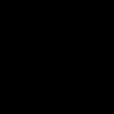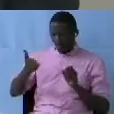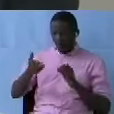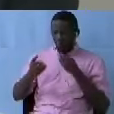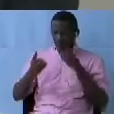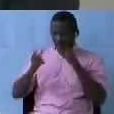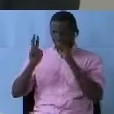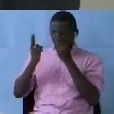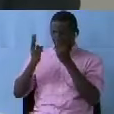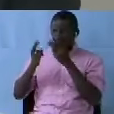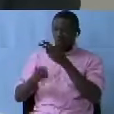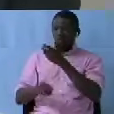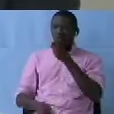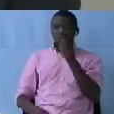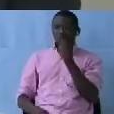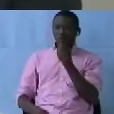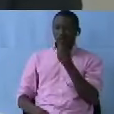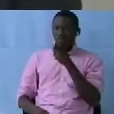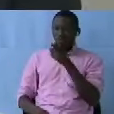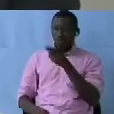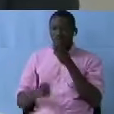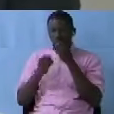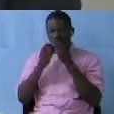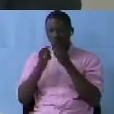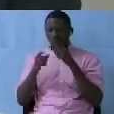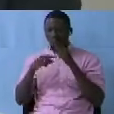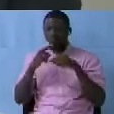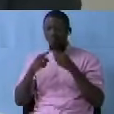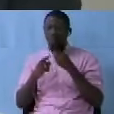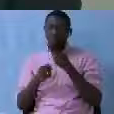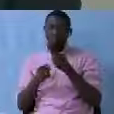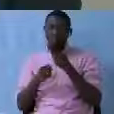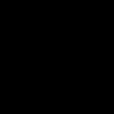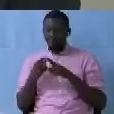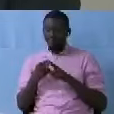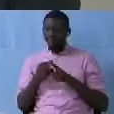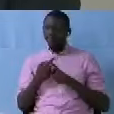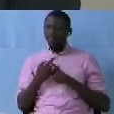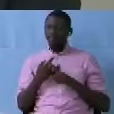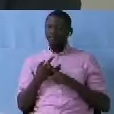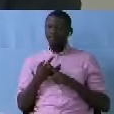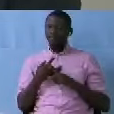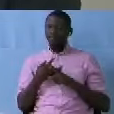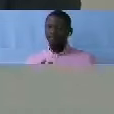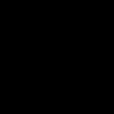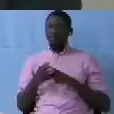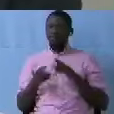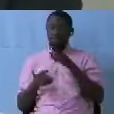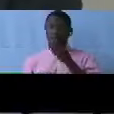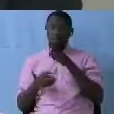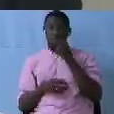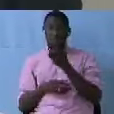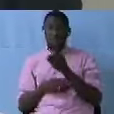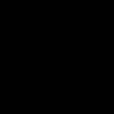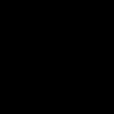nga lañ binda ci paragraph 22 wax nga ne 21